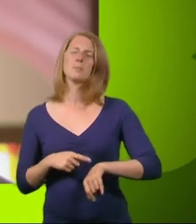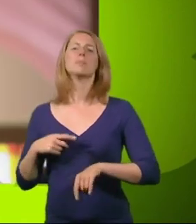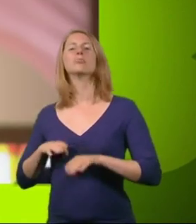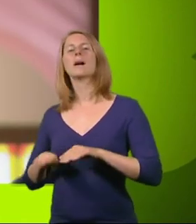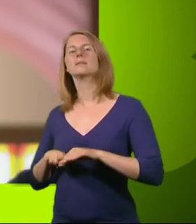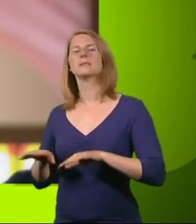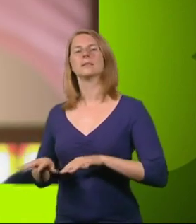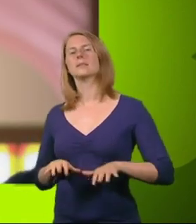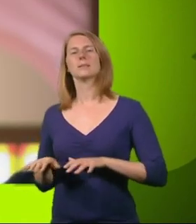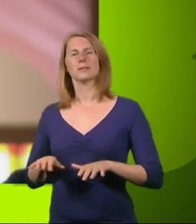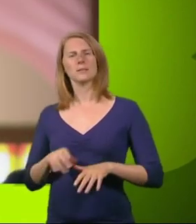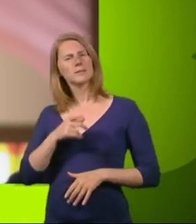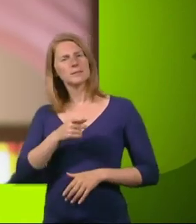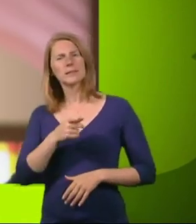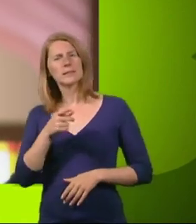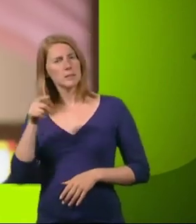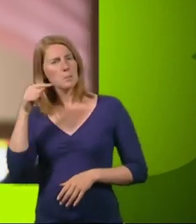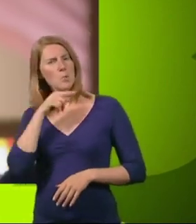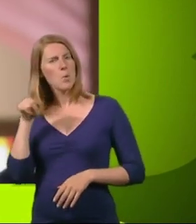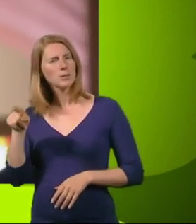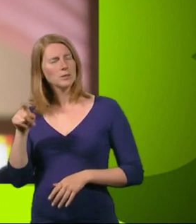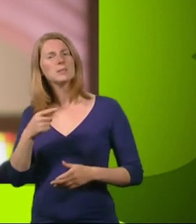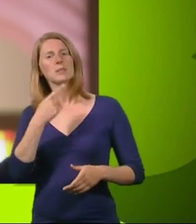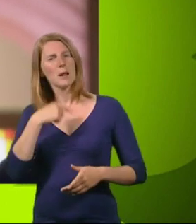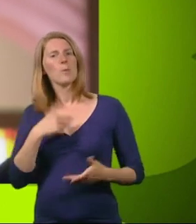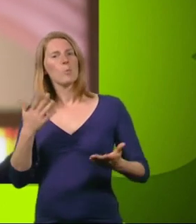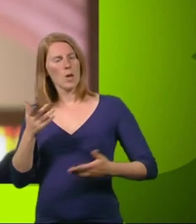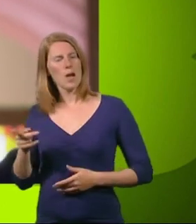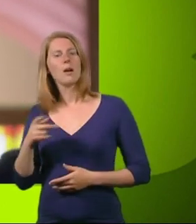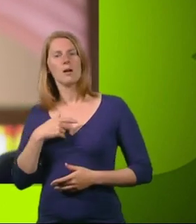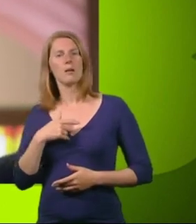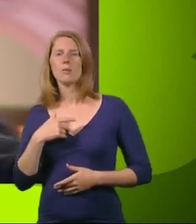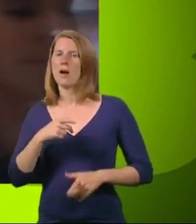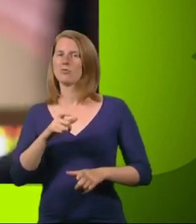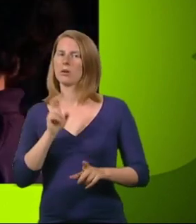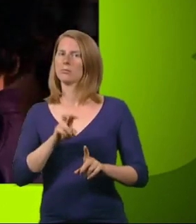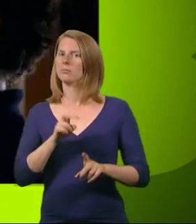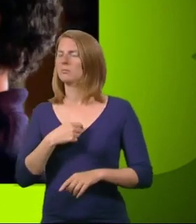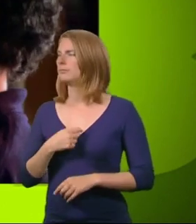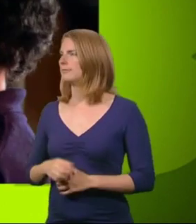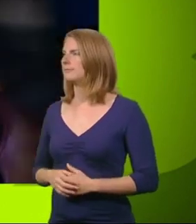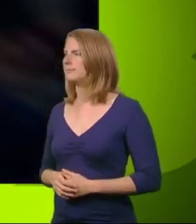Practicing. Just tell me where Ade and Dio are and I'll let you carry on. Basement!